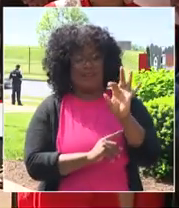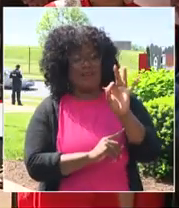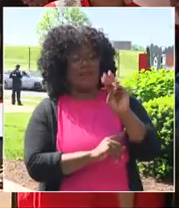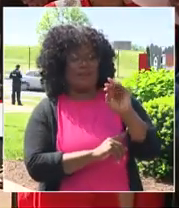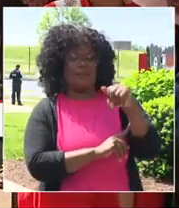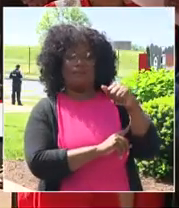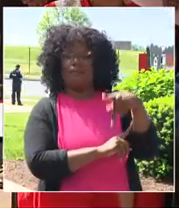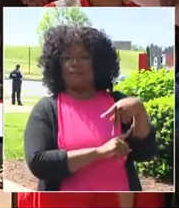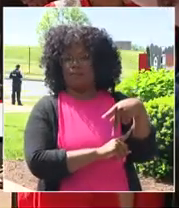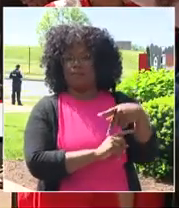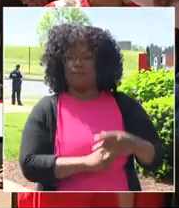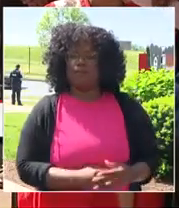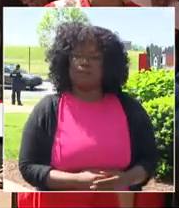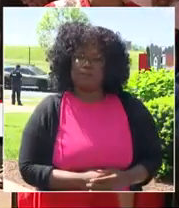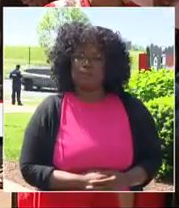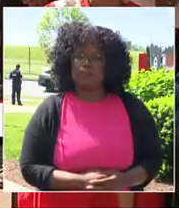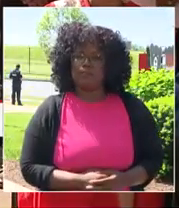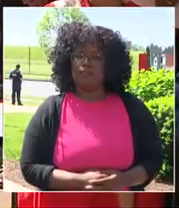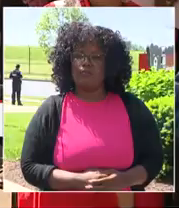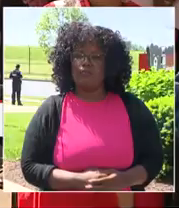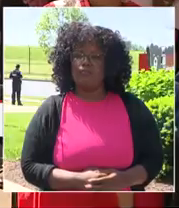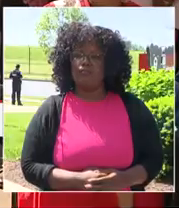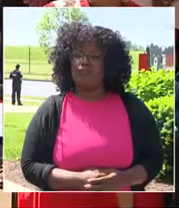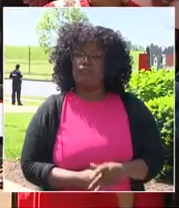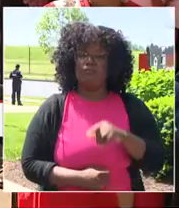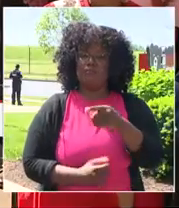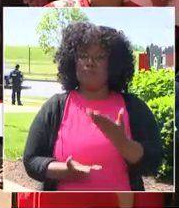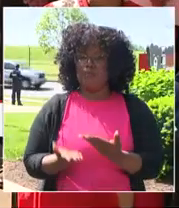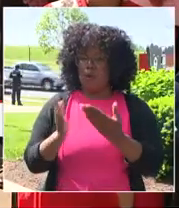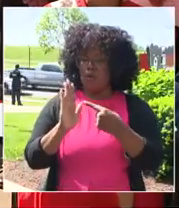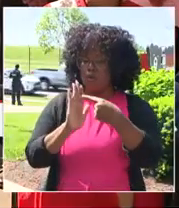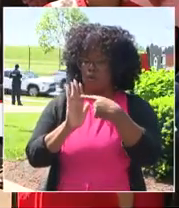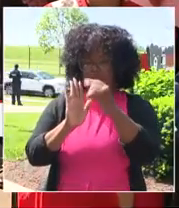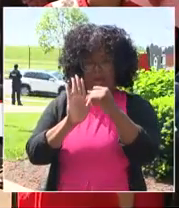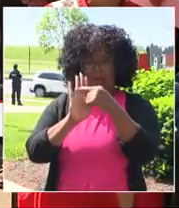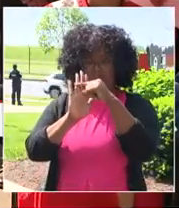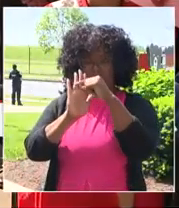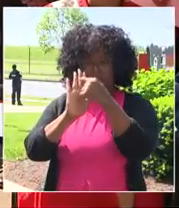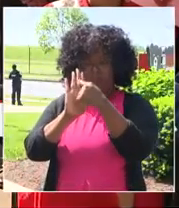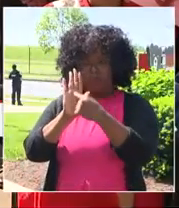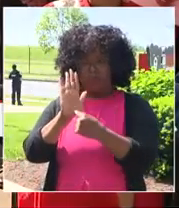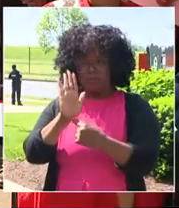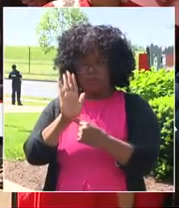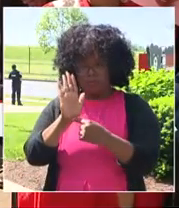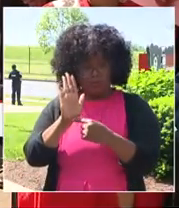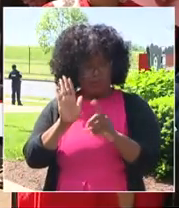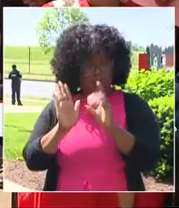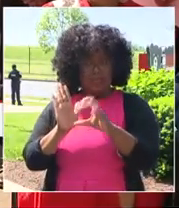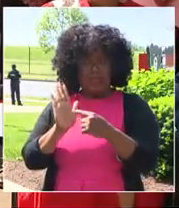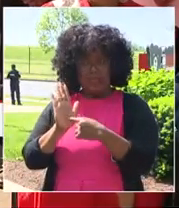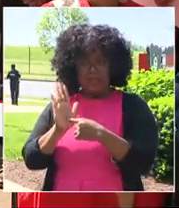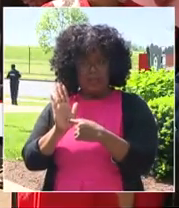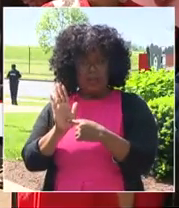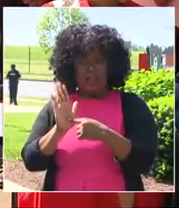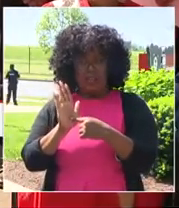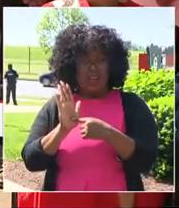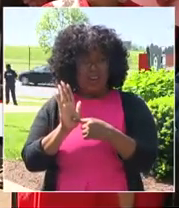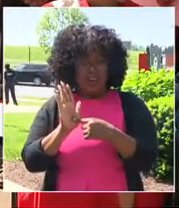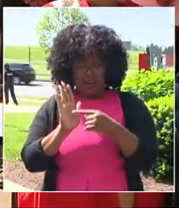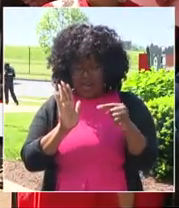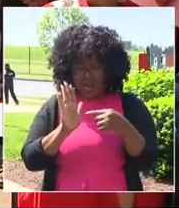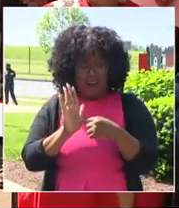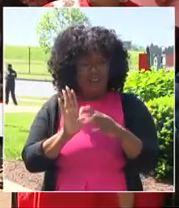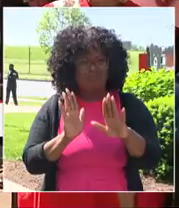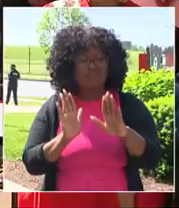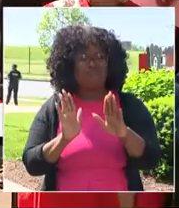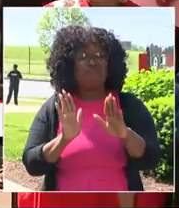program singles out DC and only DC, and that's wrong. It's unfair, it's unjust, and we cannot allow it to become